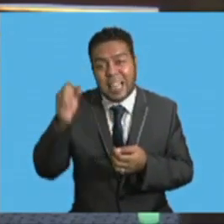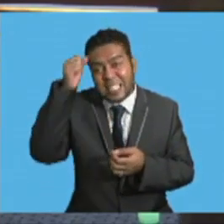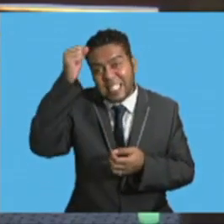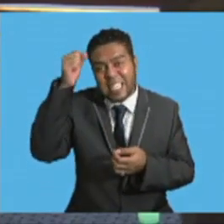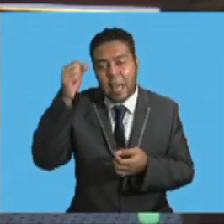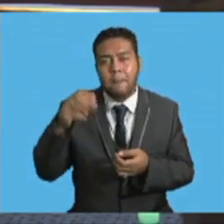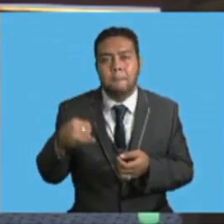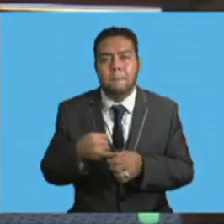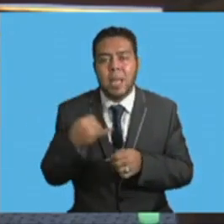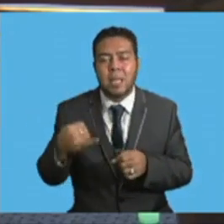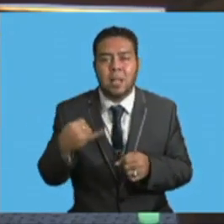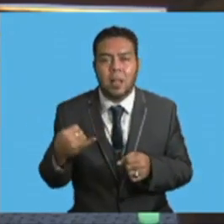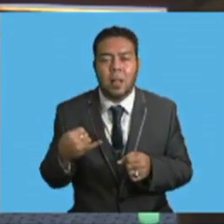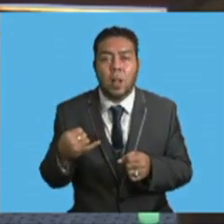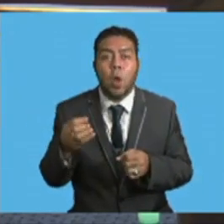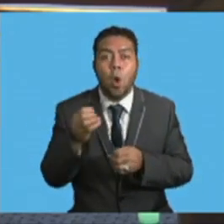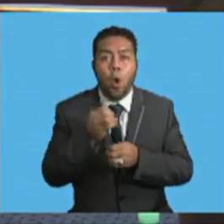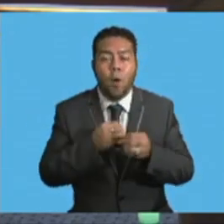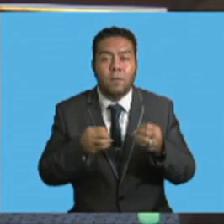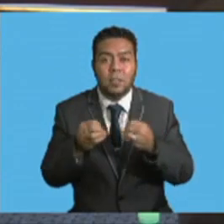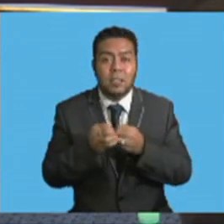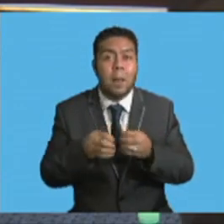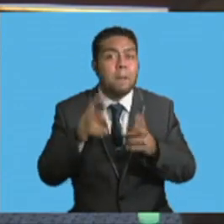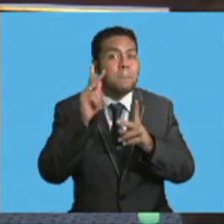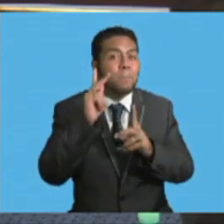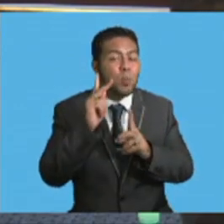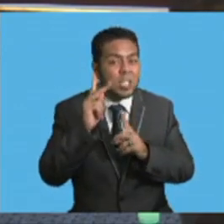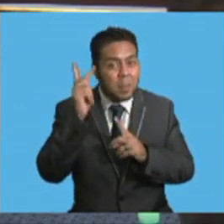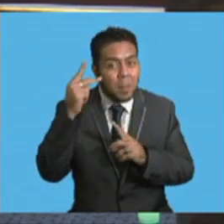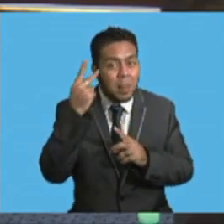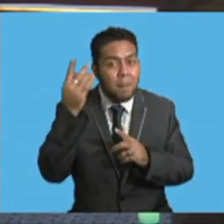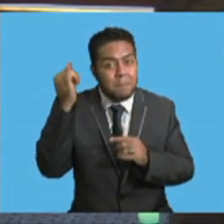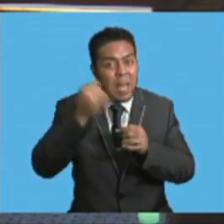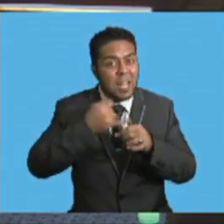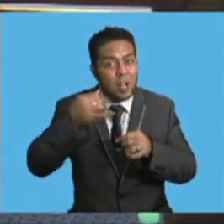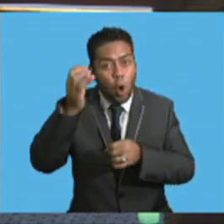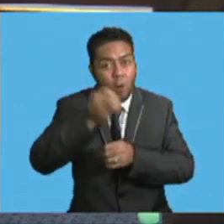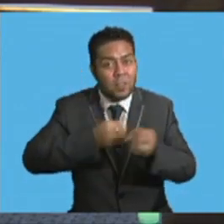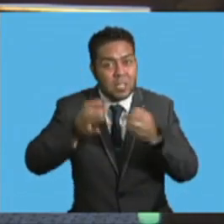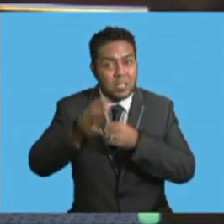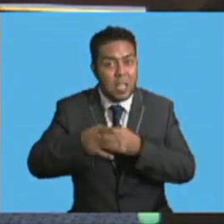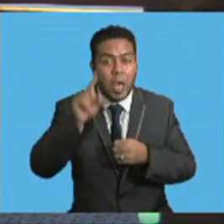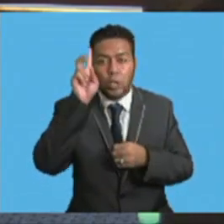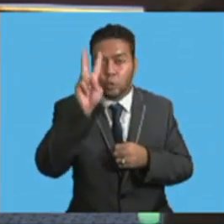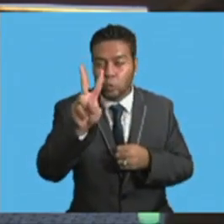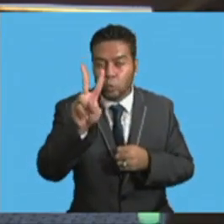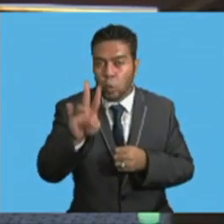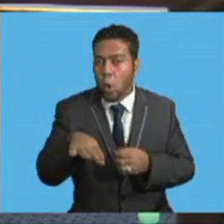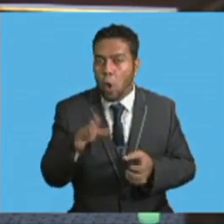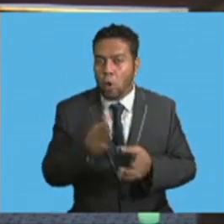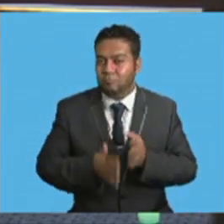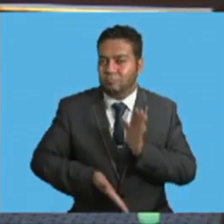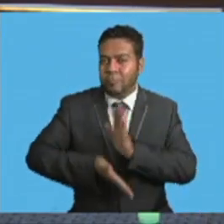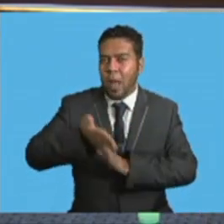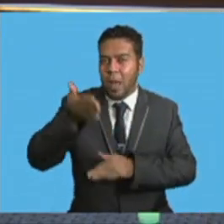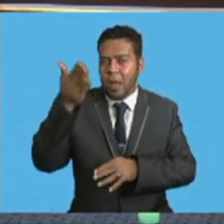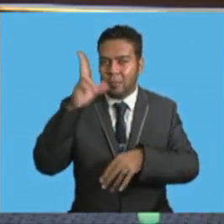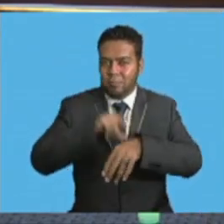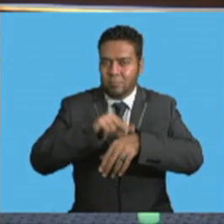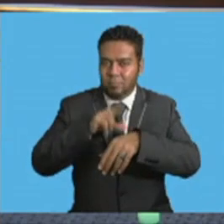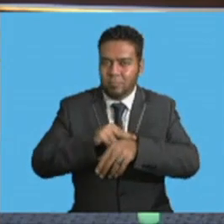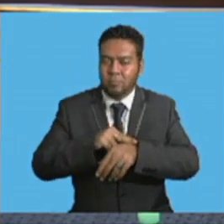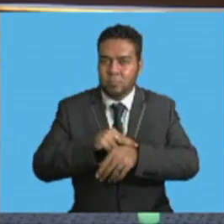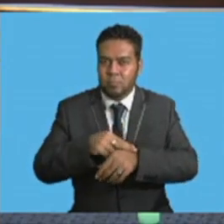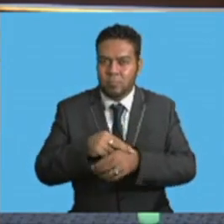officers, principal medical officers, chief medical officers, and 2 consultant positions. We've also